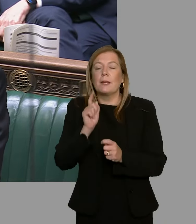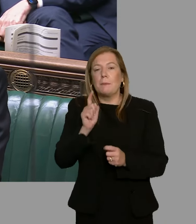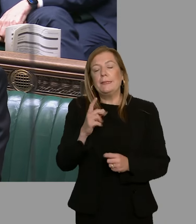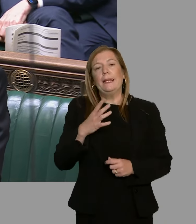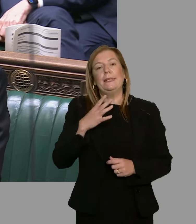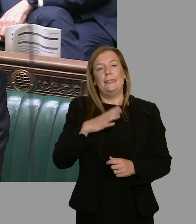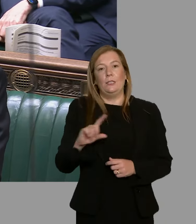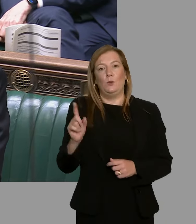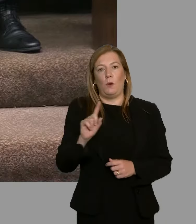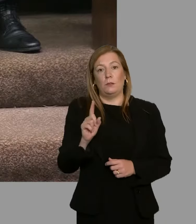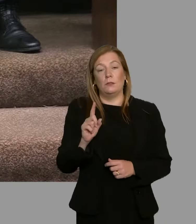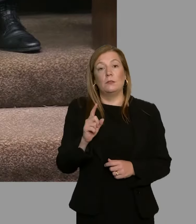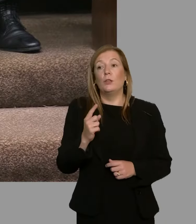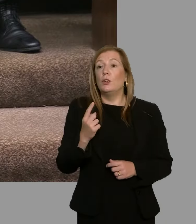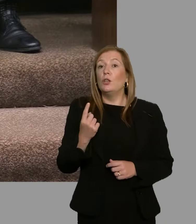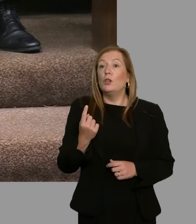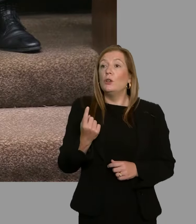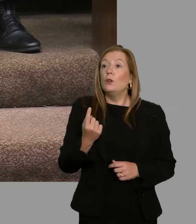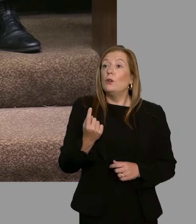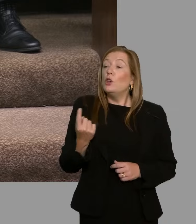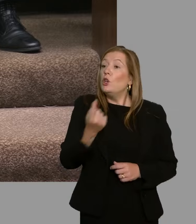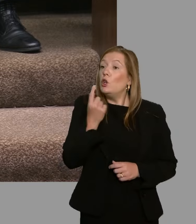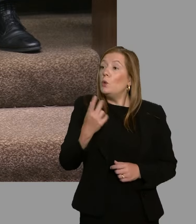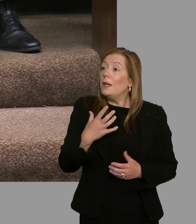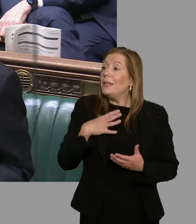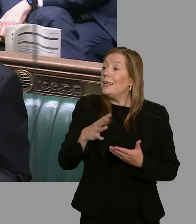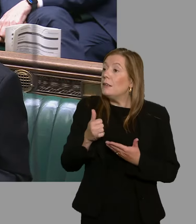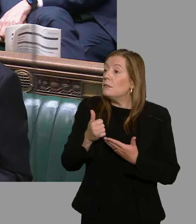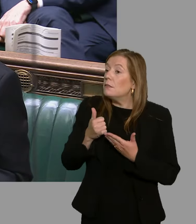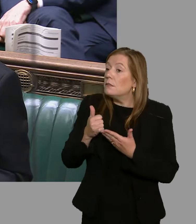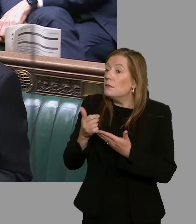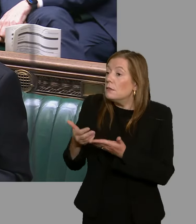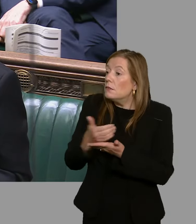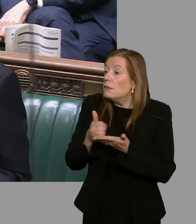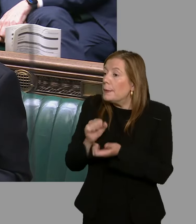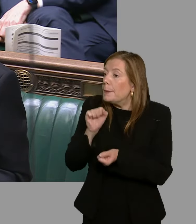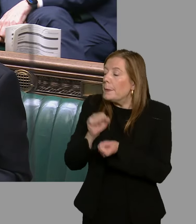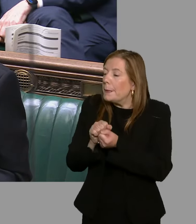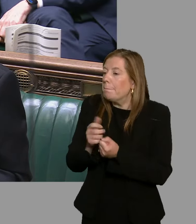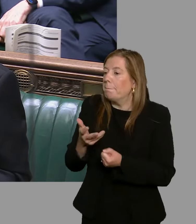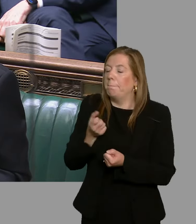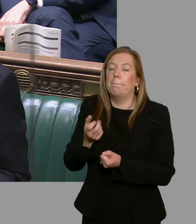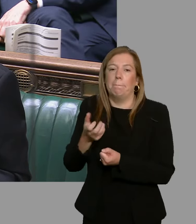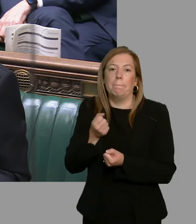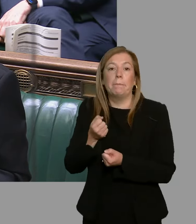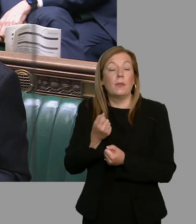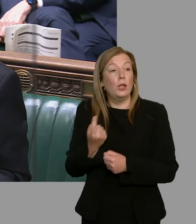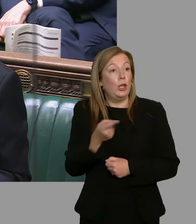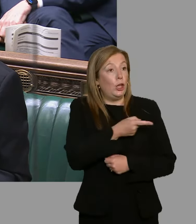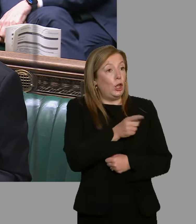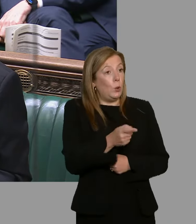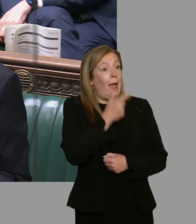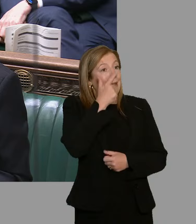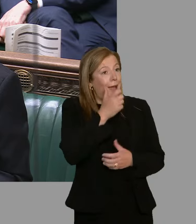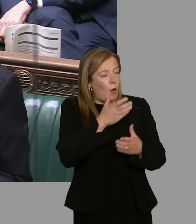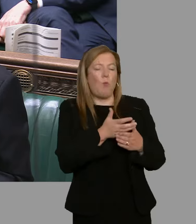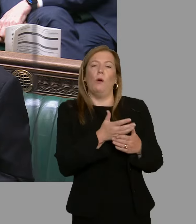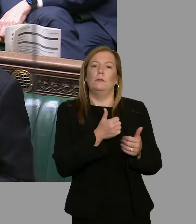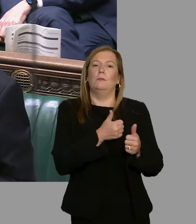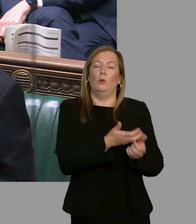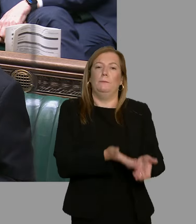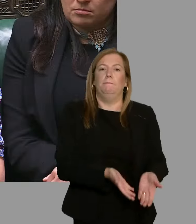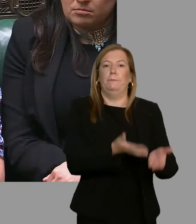that protection and security. We help those who can work into work, and those who can work should work. But we have to